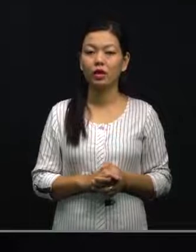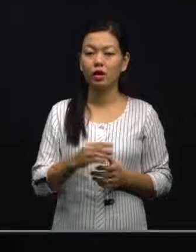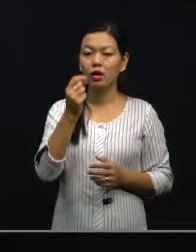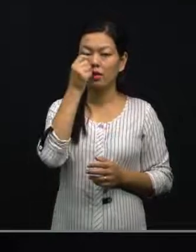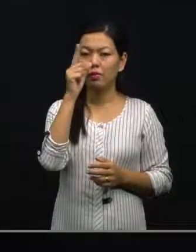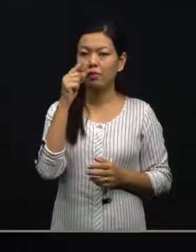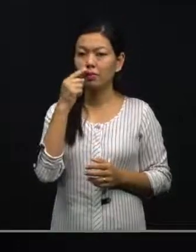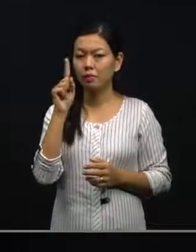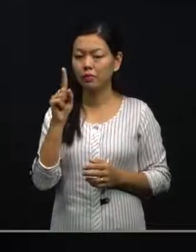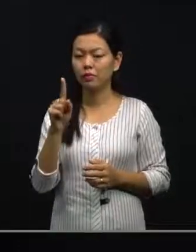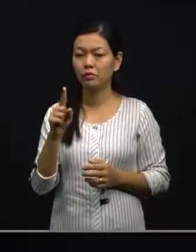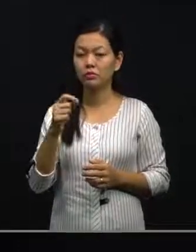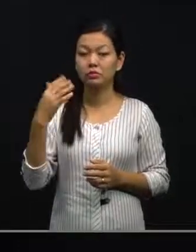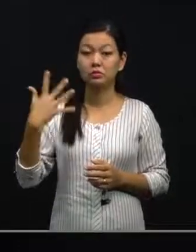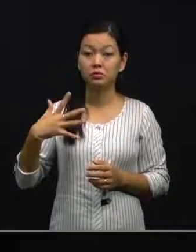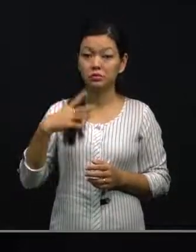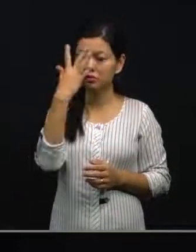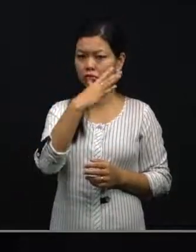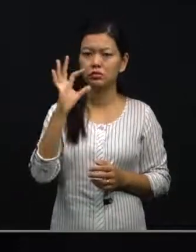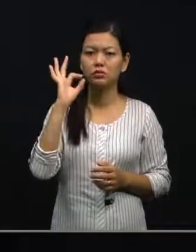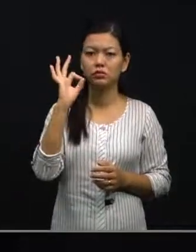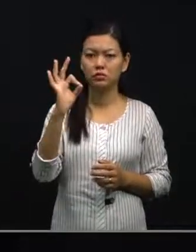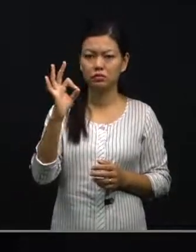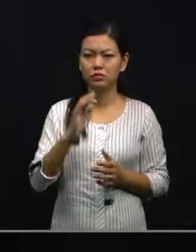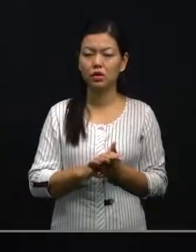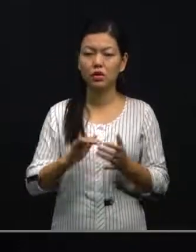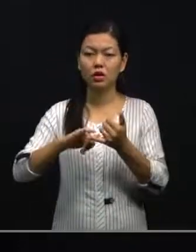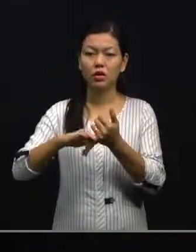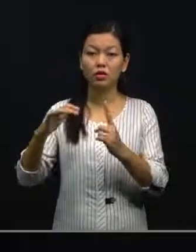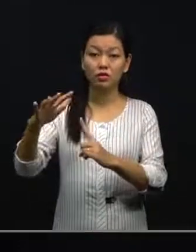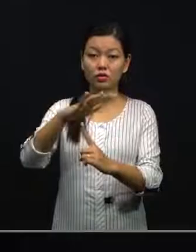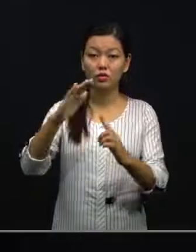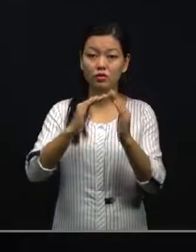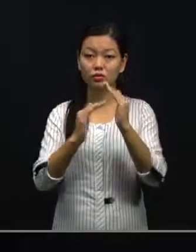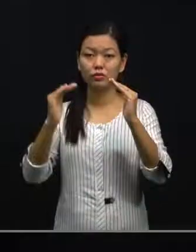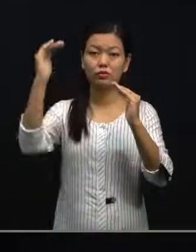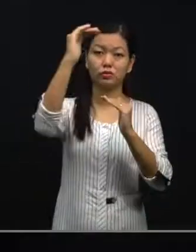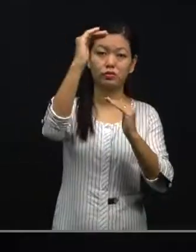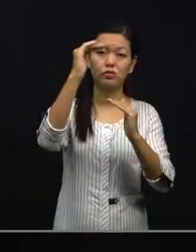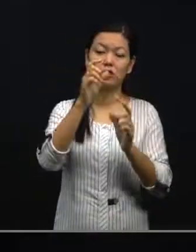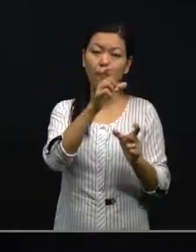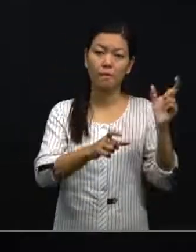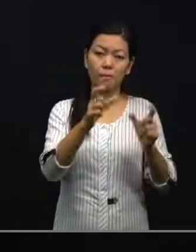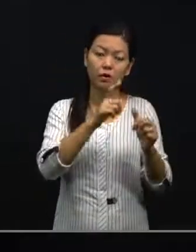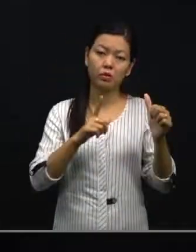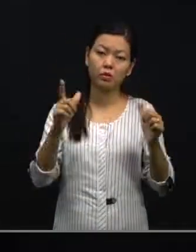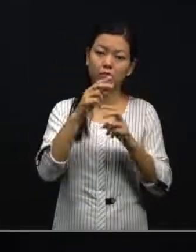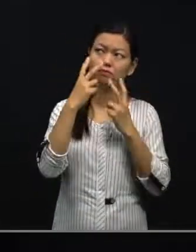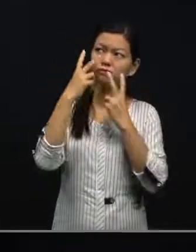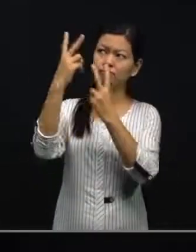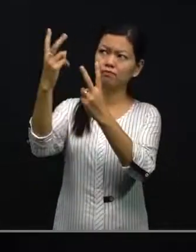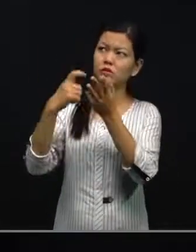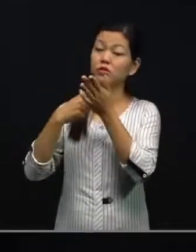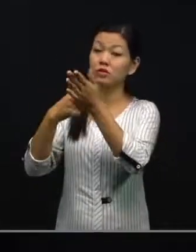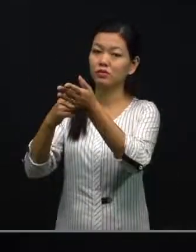are very rich, they are very beautiful, they hold great social status. Take the example of Mr. Otis. When Virginia said